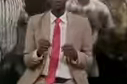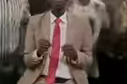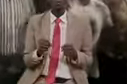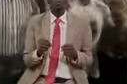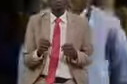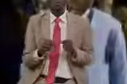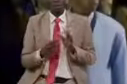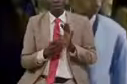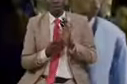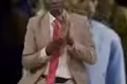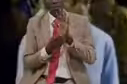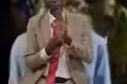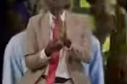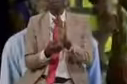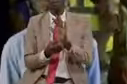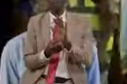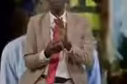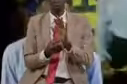demonstration,